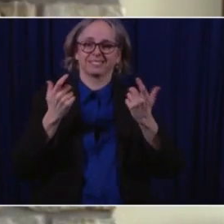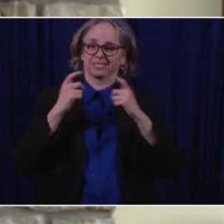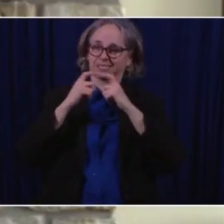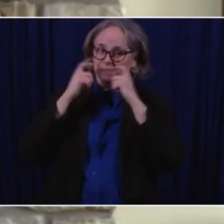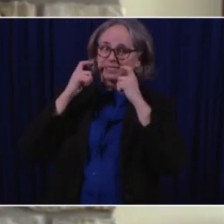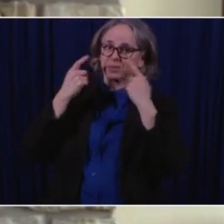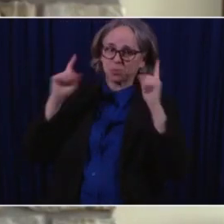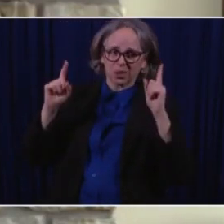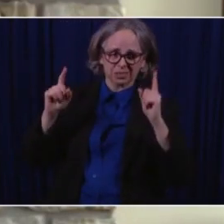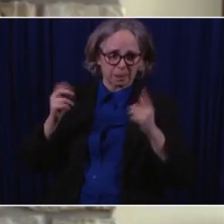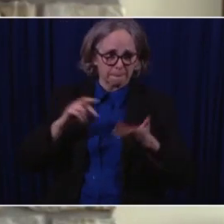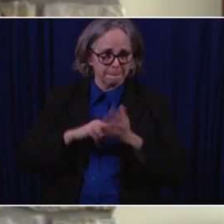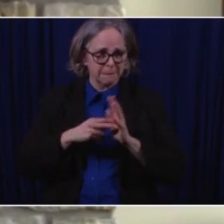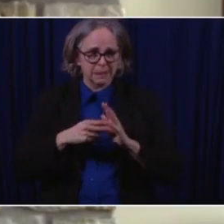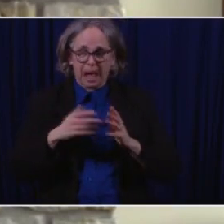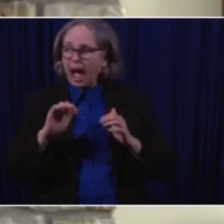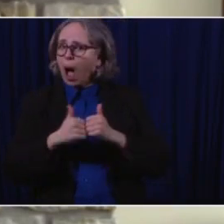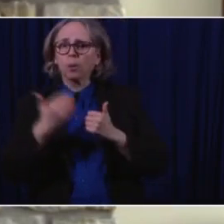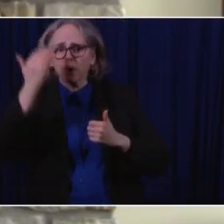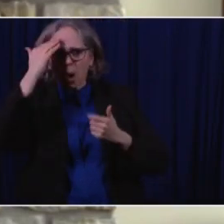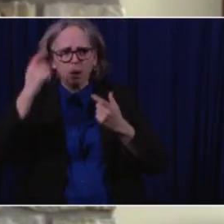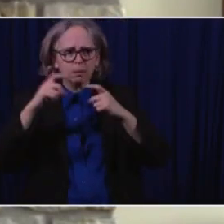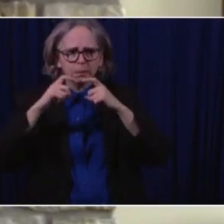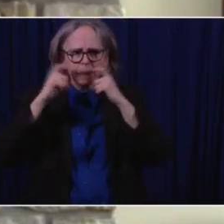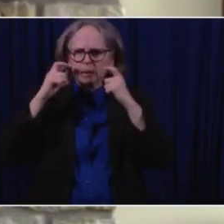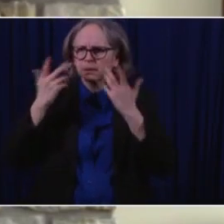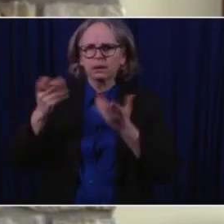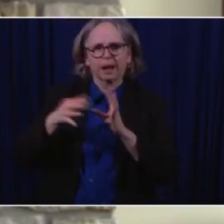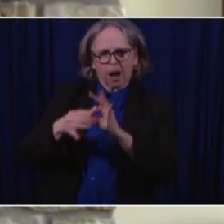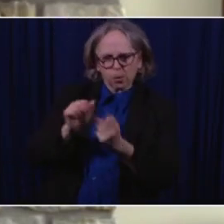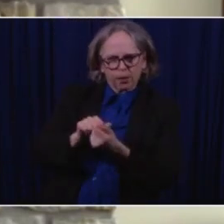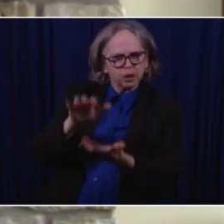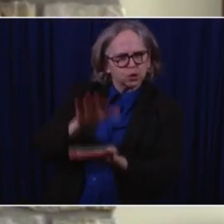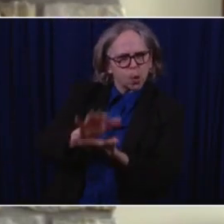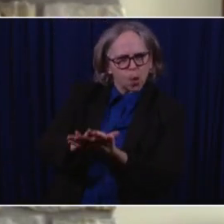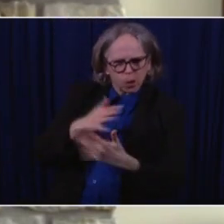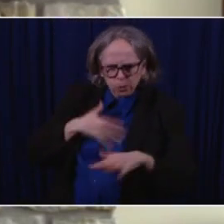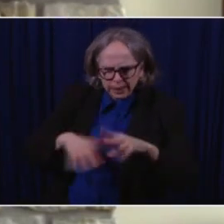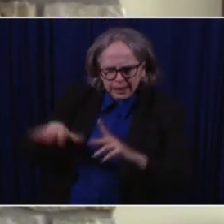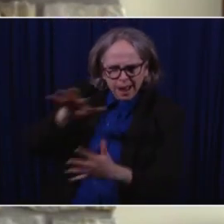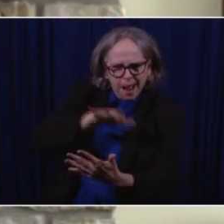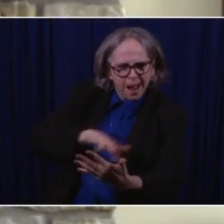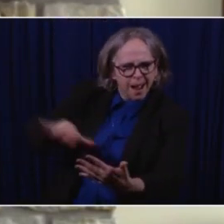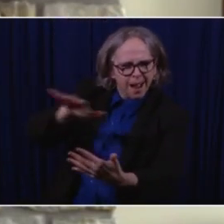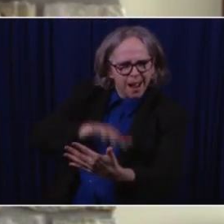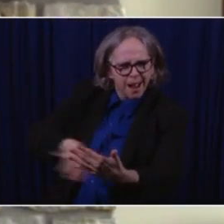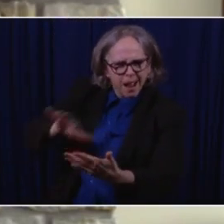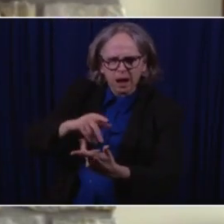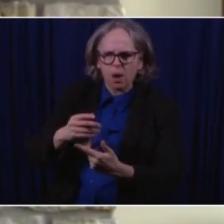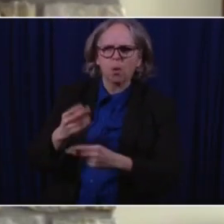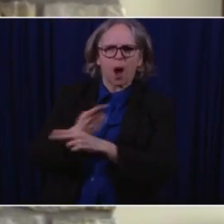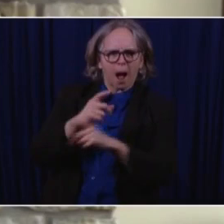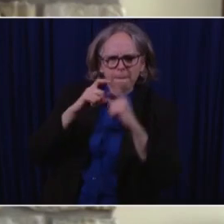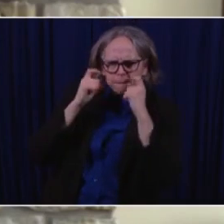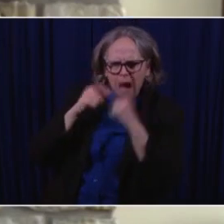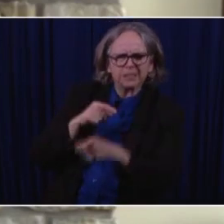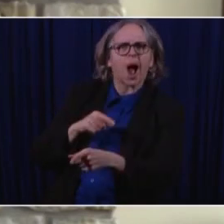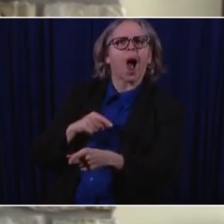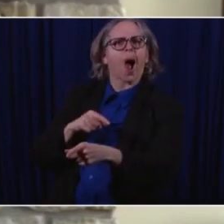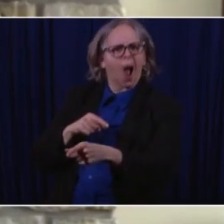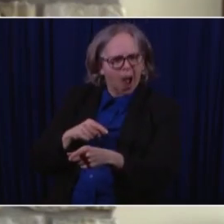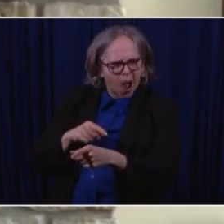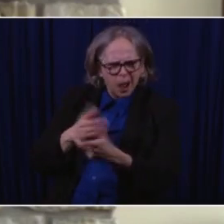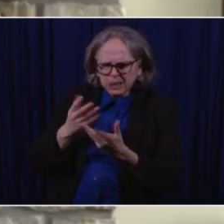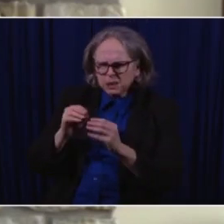have done in our schools, and that's because people have been masked up, wearing the mask, everybody, even sometimes, many times where they're in a close proximity to each